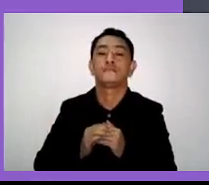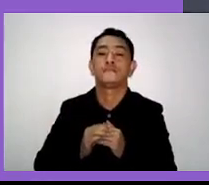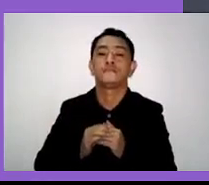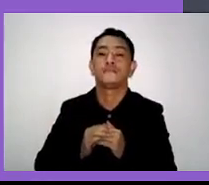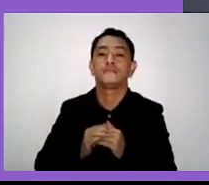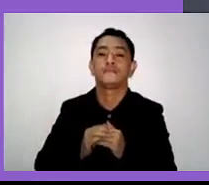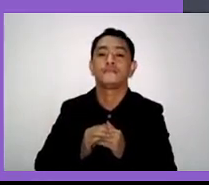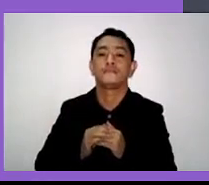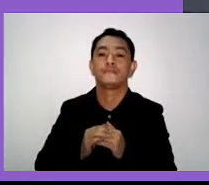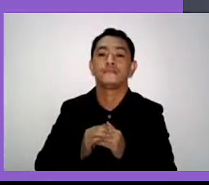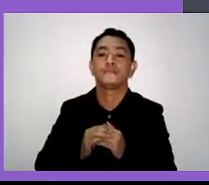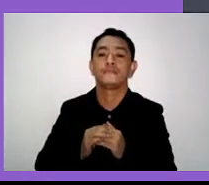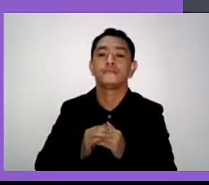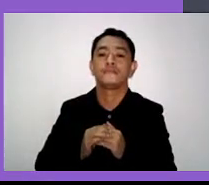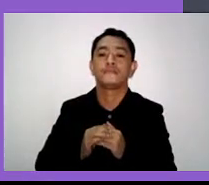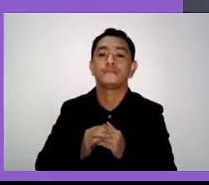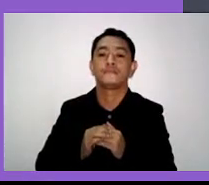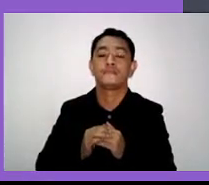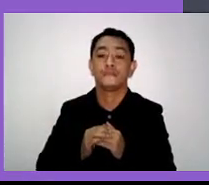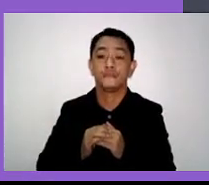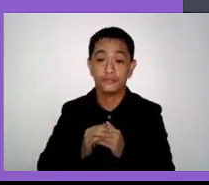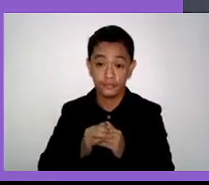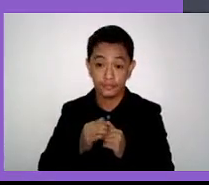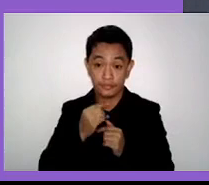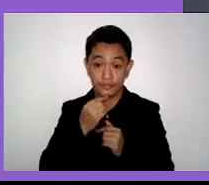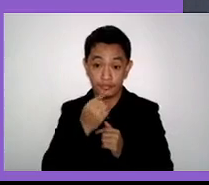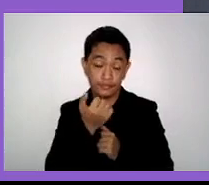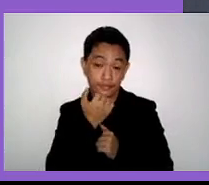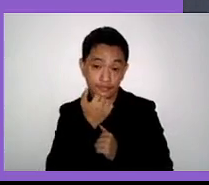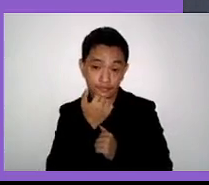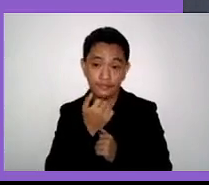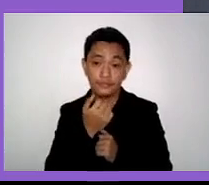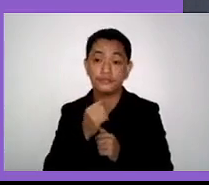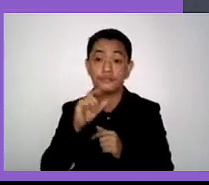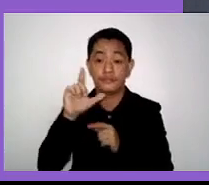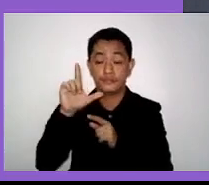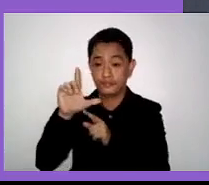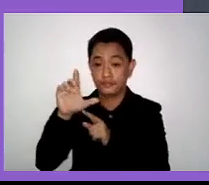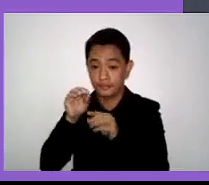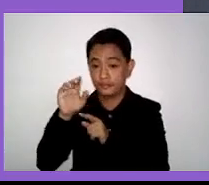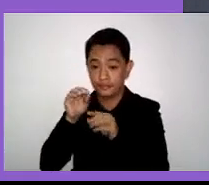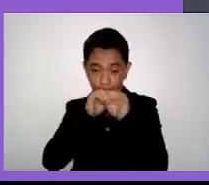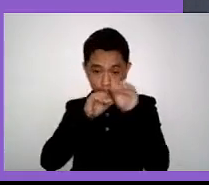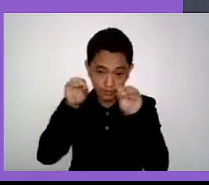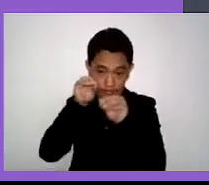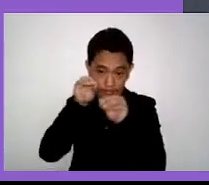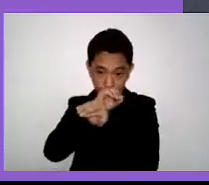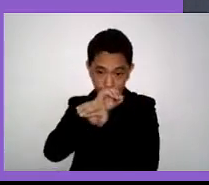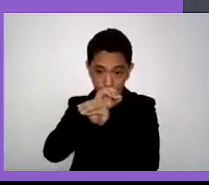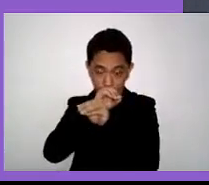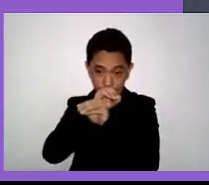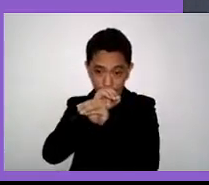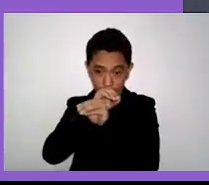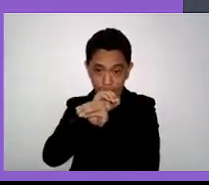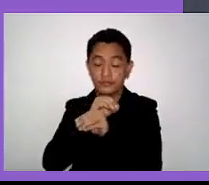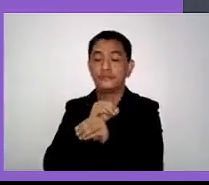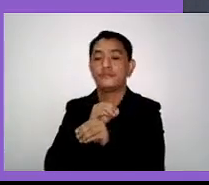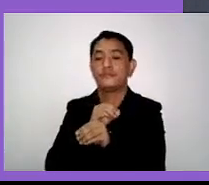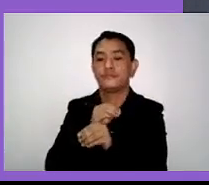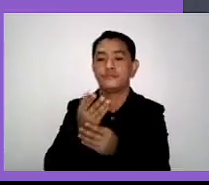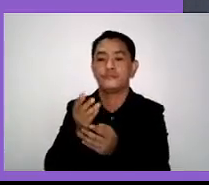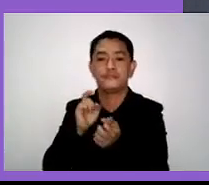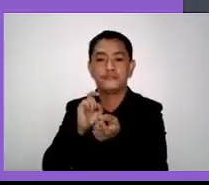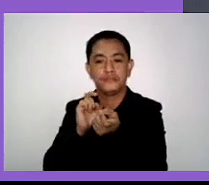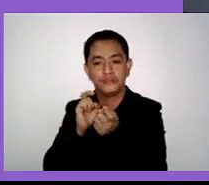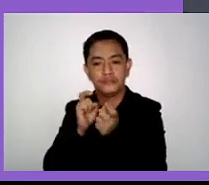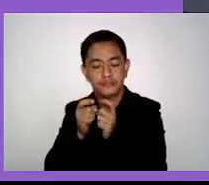If spelling errors, such as letter reversals, which refer to the horizontal change in the orientation of the